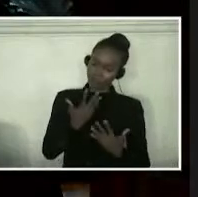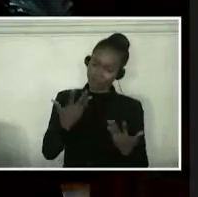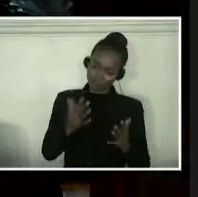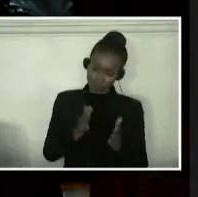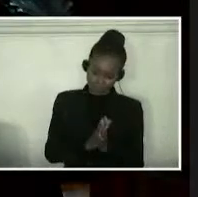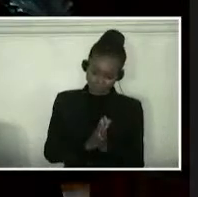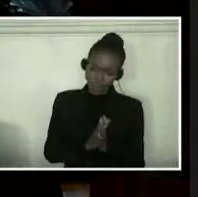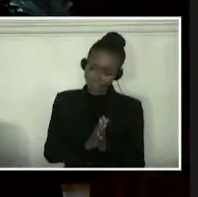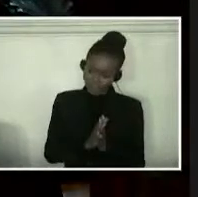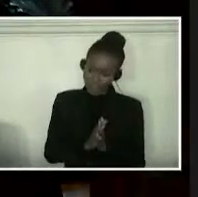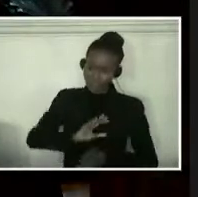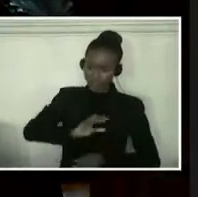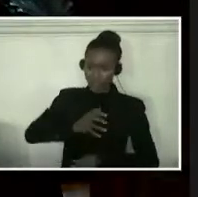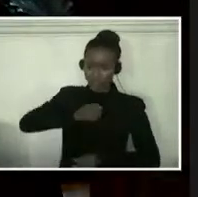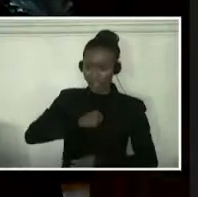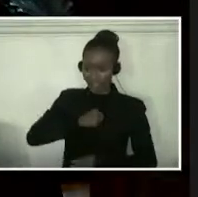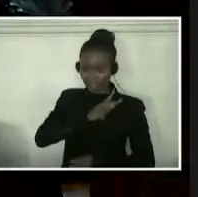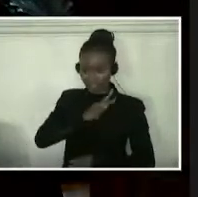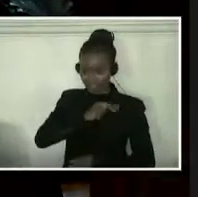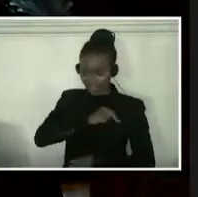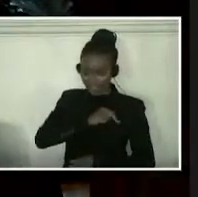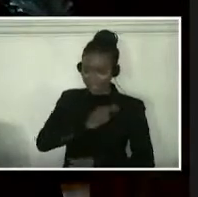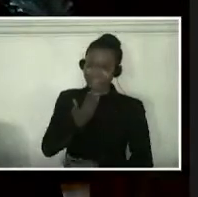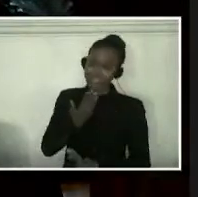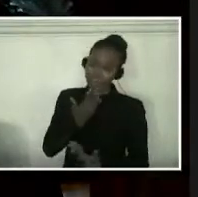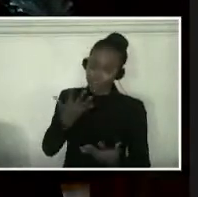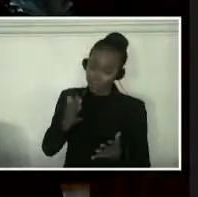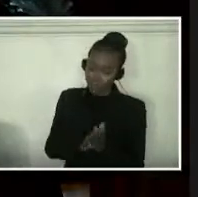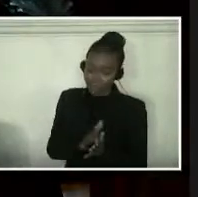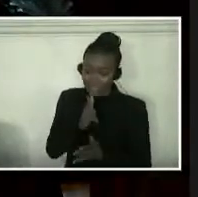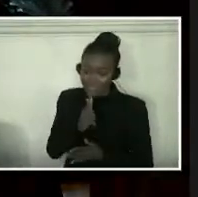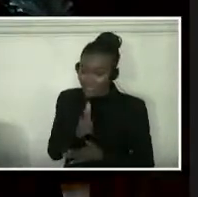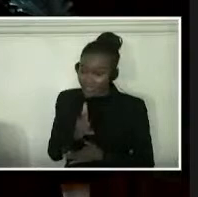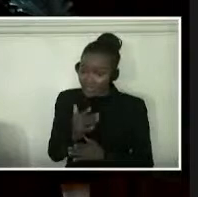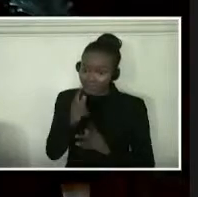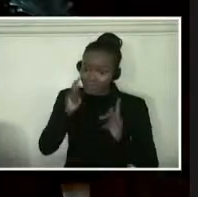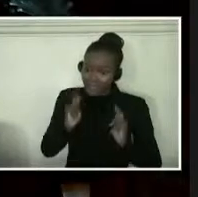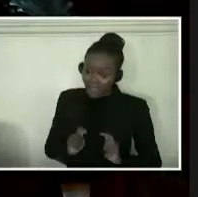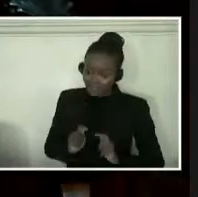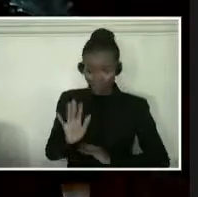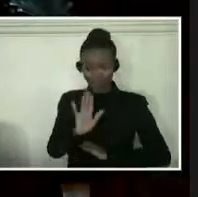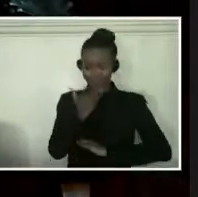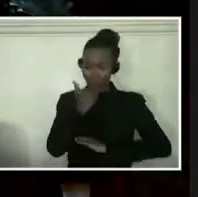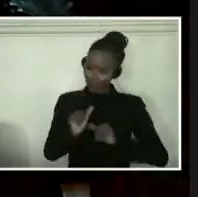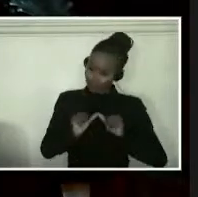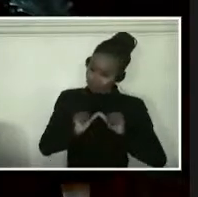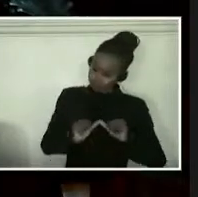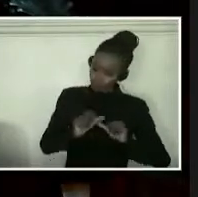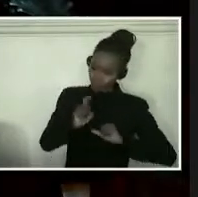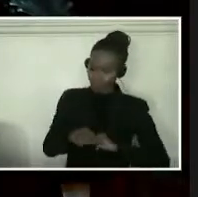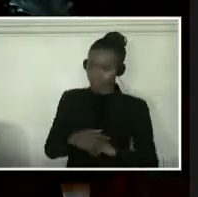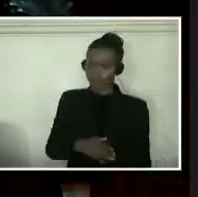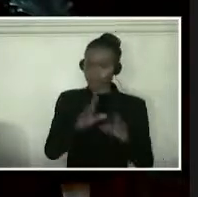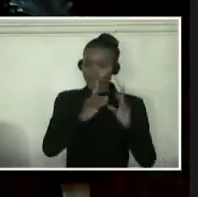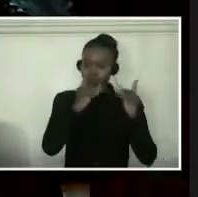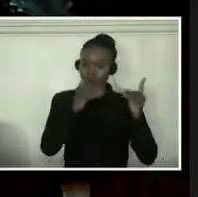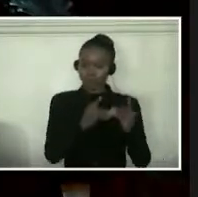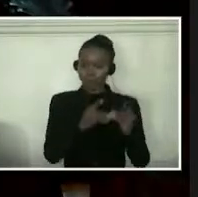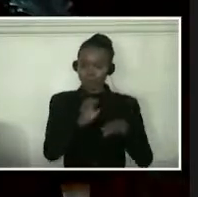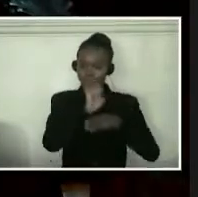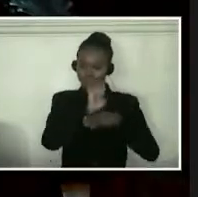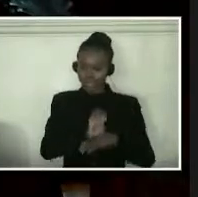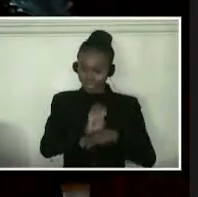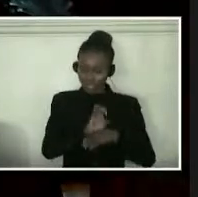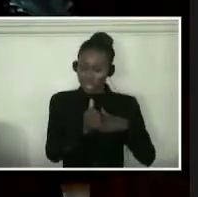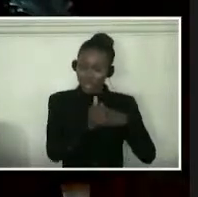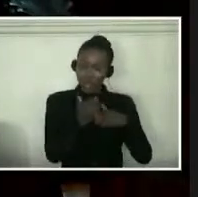babangagakulu city bangal i'm also immensely grateful to the department to departmental executive led by dr